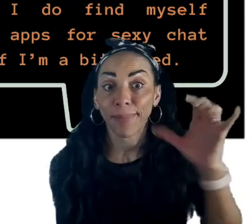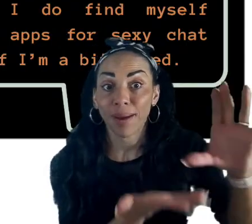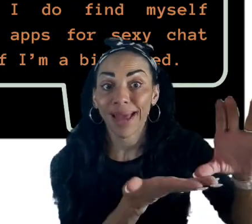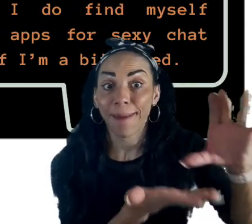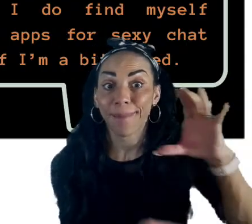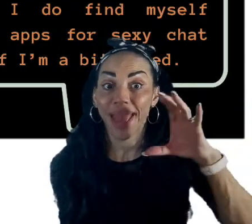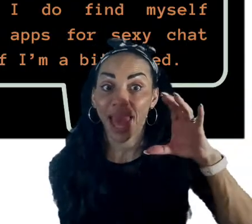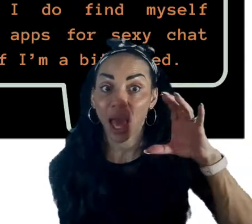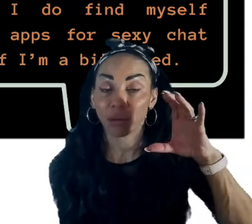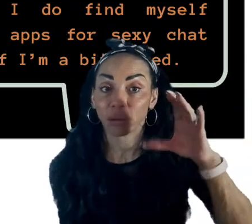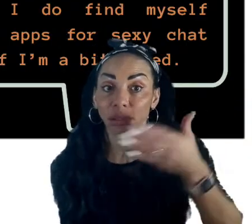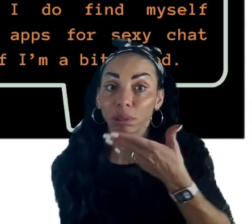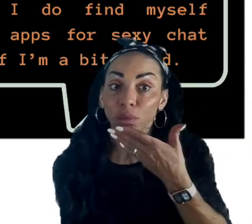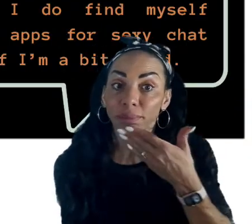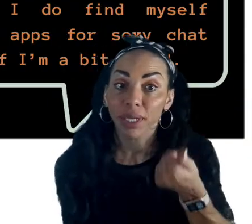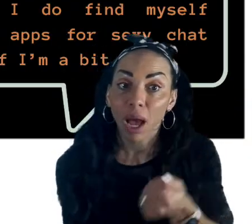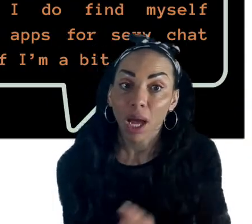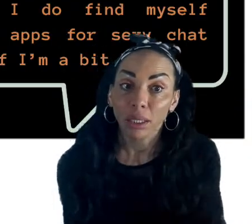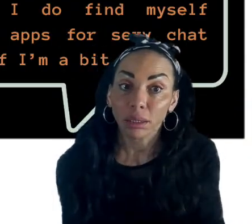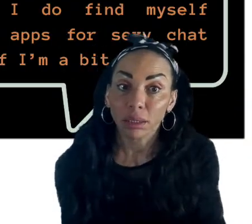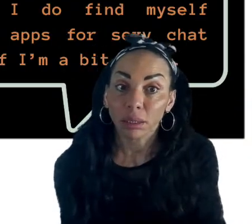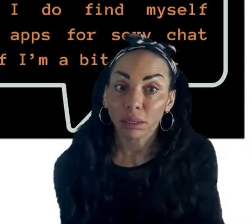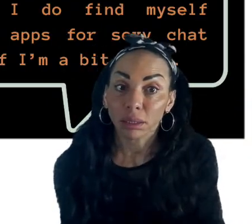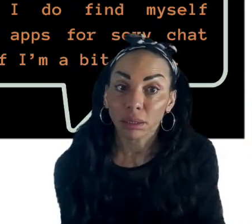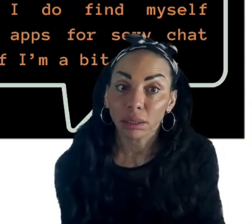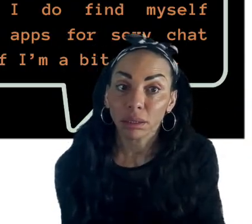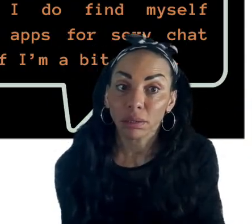would be nice. And